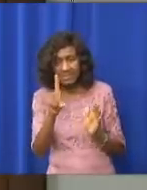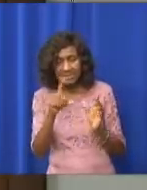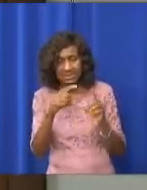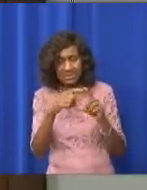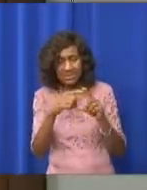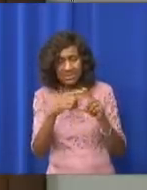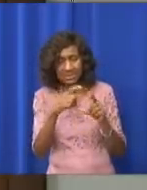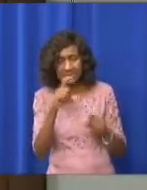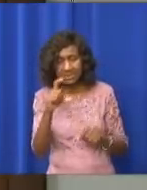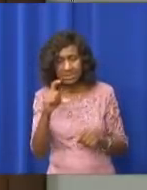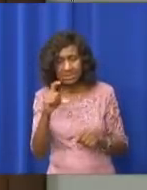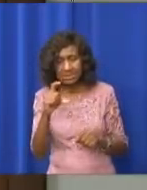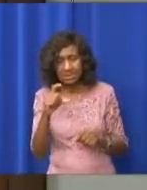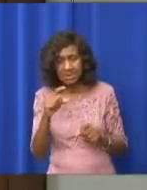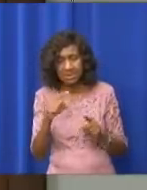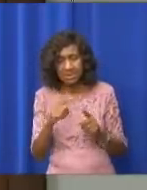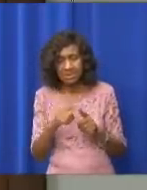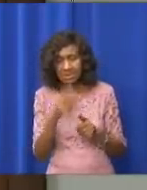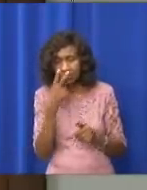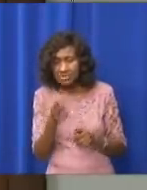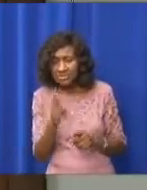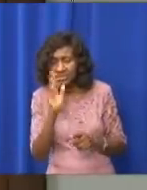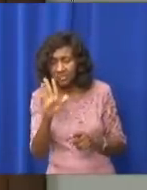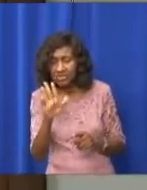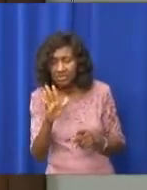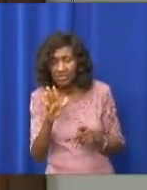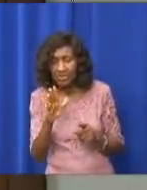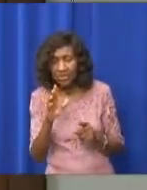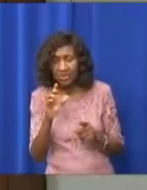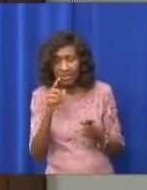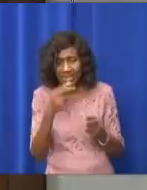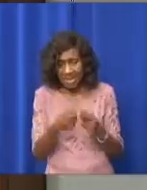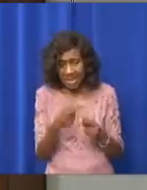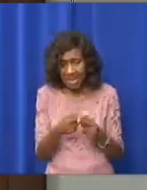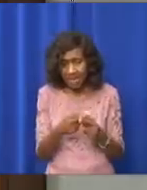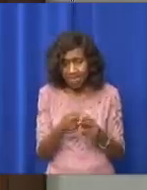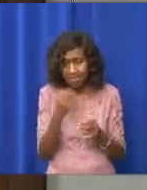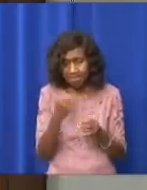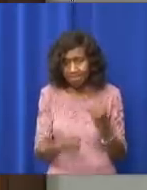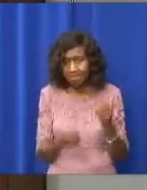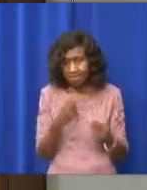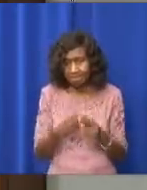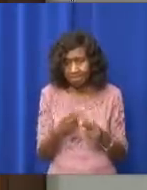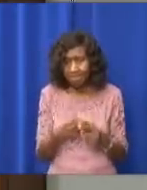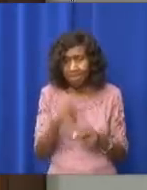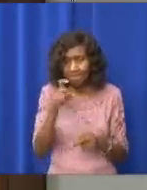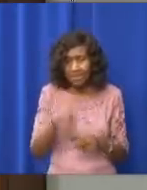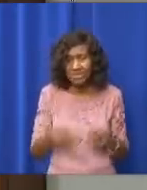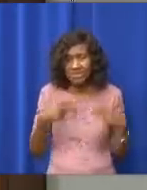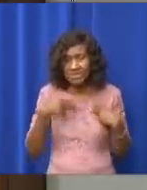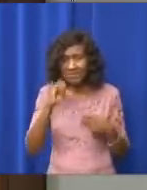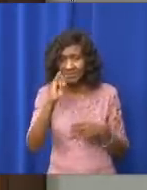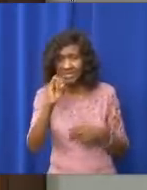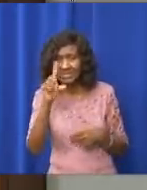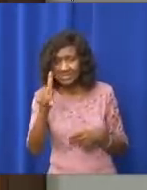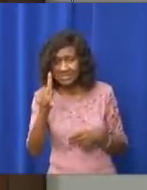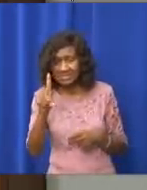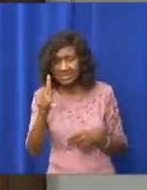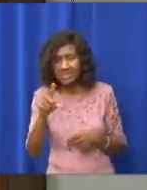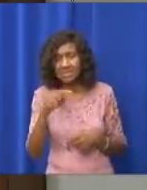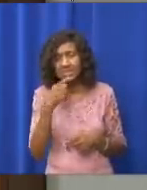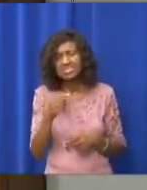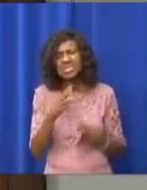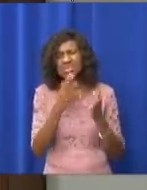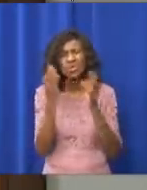your assigned alphabet range date. And I think that's as much as I can say at the moment. We're hoping that people will comply